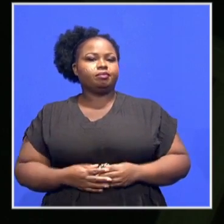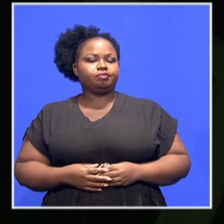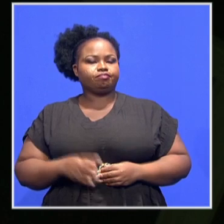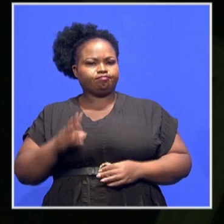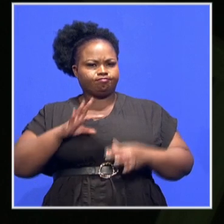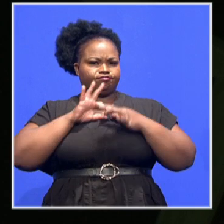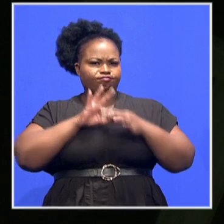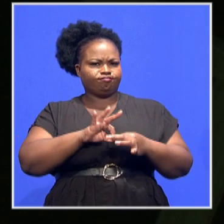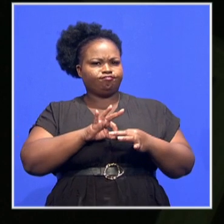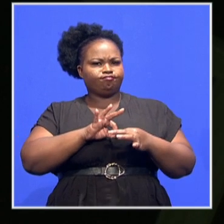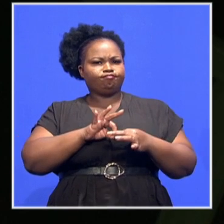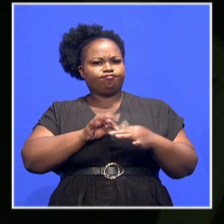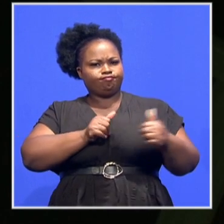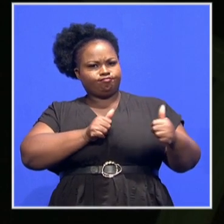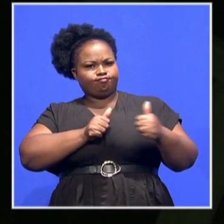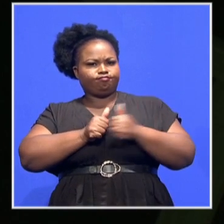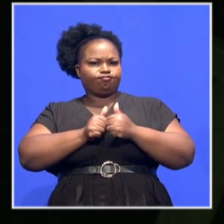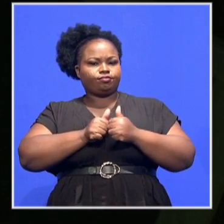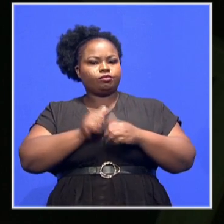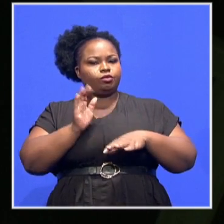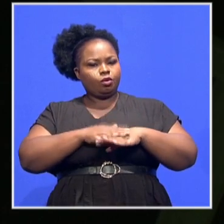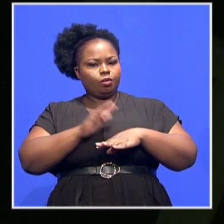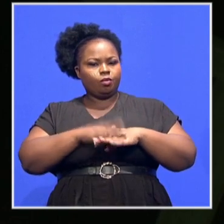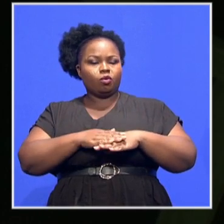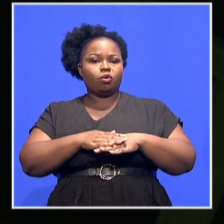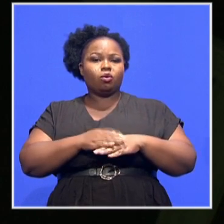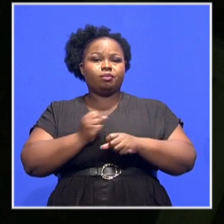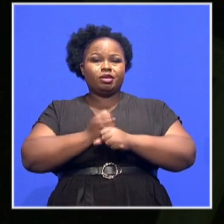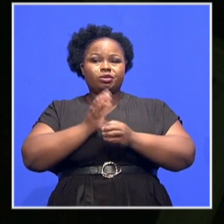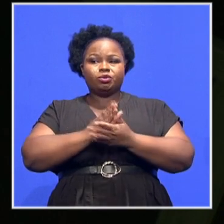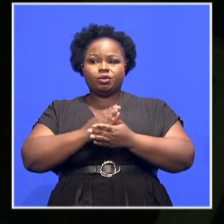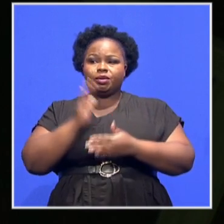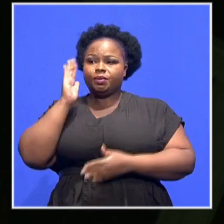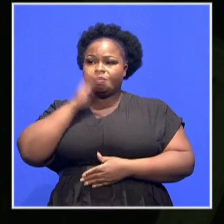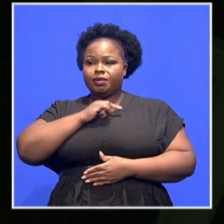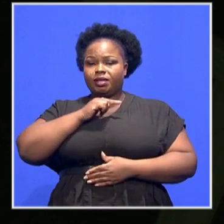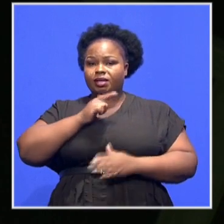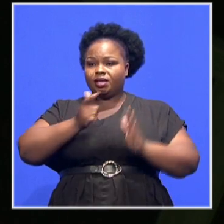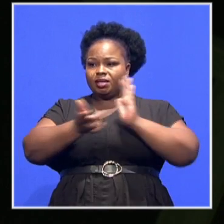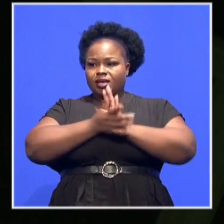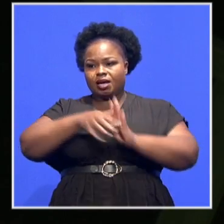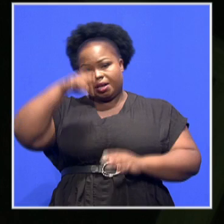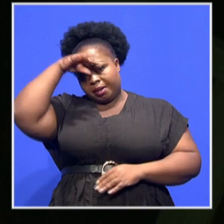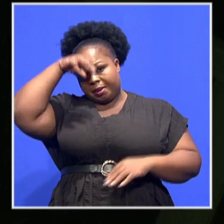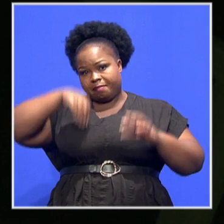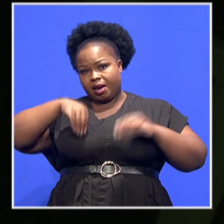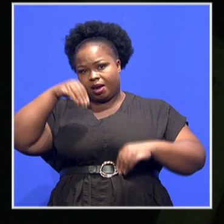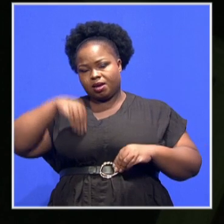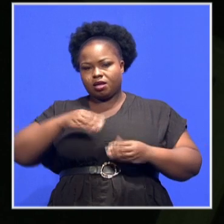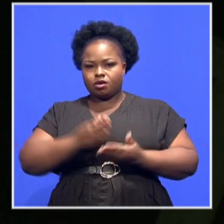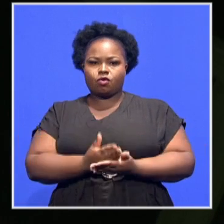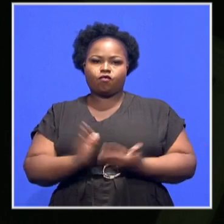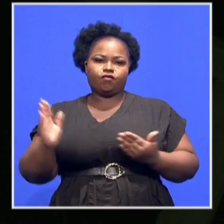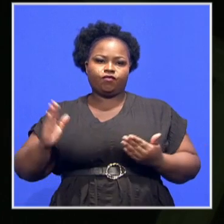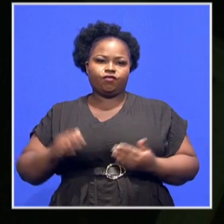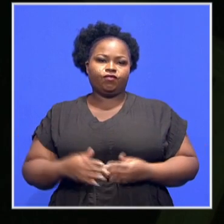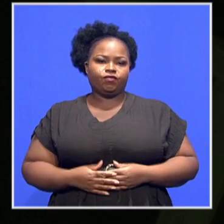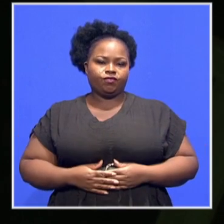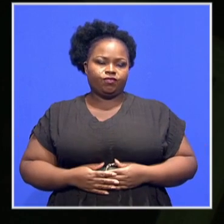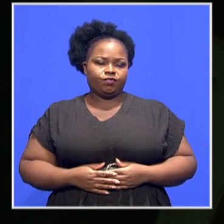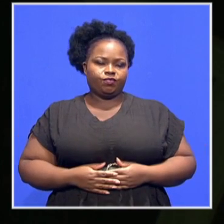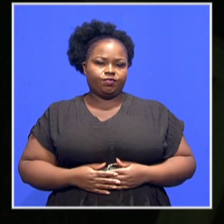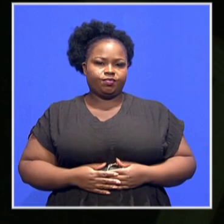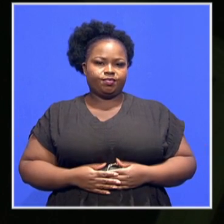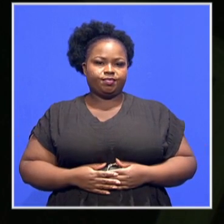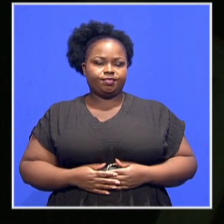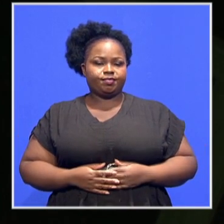cooperation to stamp out illegal mining and other acts of economic sabotage. The